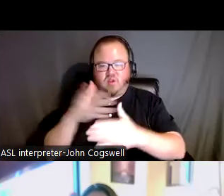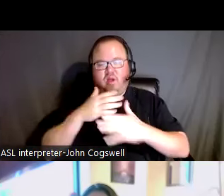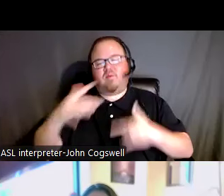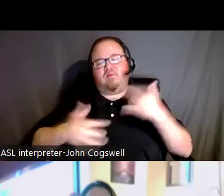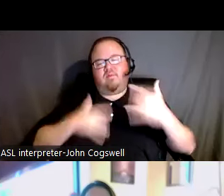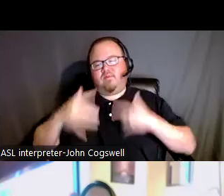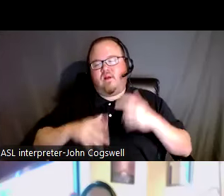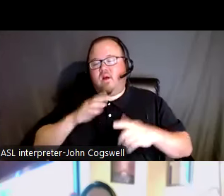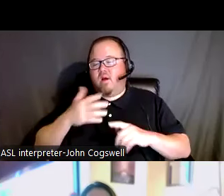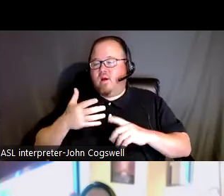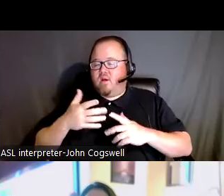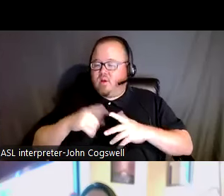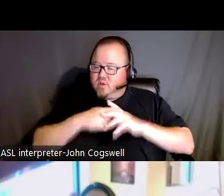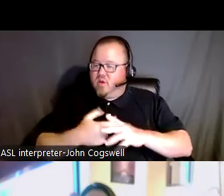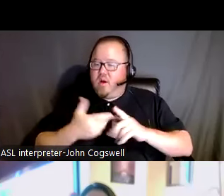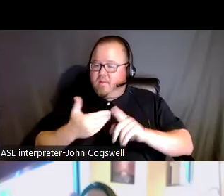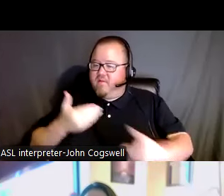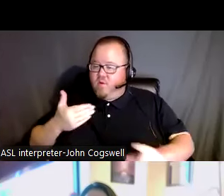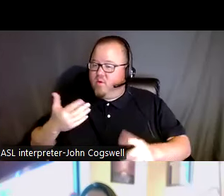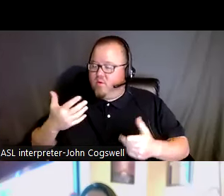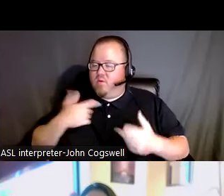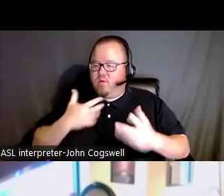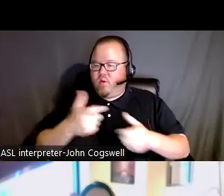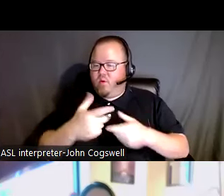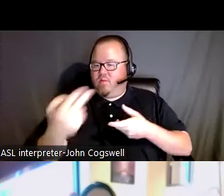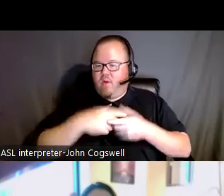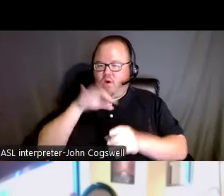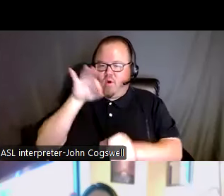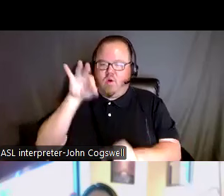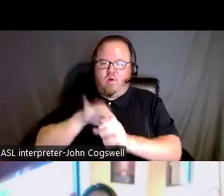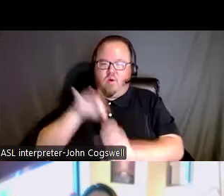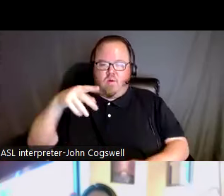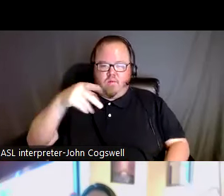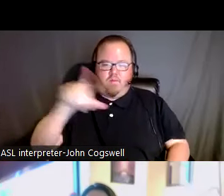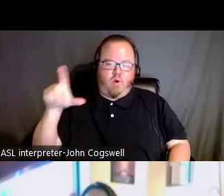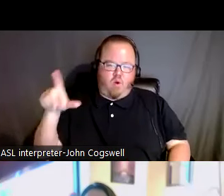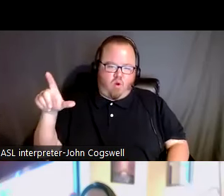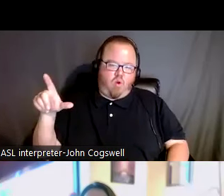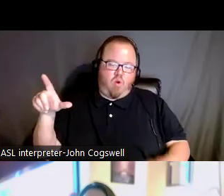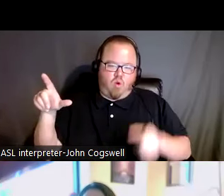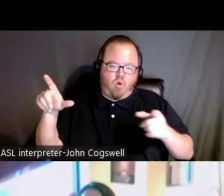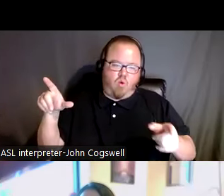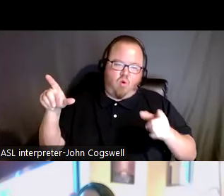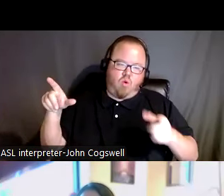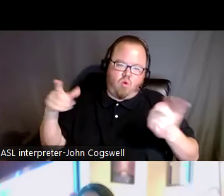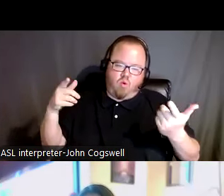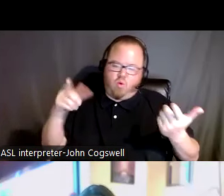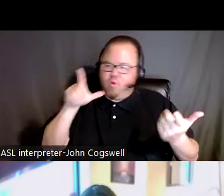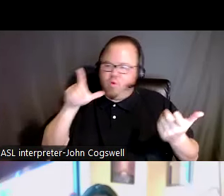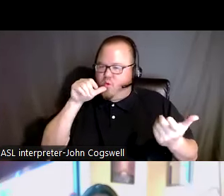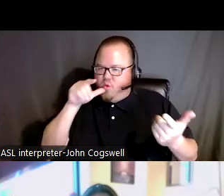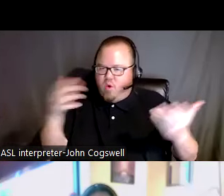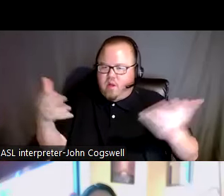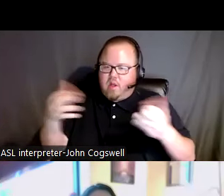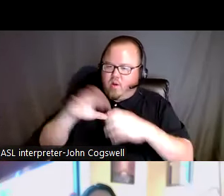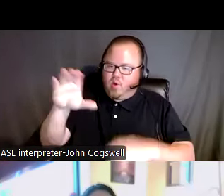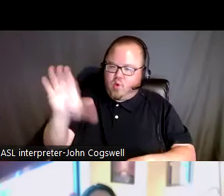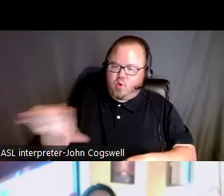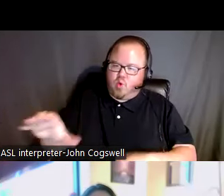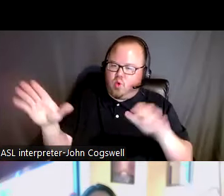get started, we'd like to invite you to participate in a quick poll just so that we can learn more about who is in the Zoom room with us